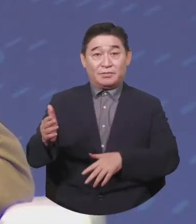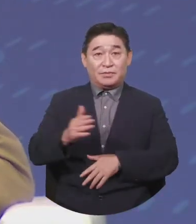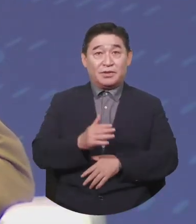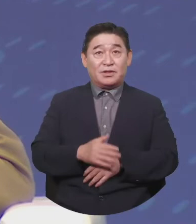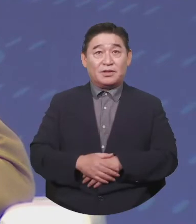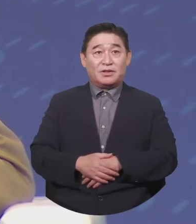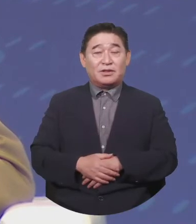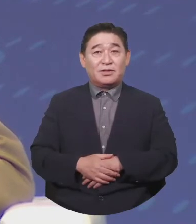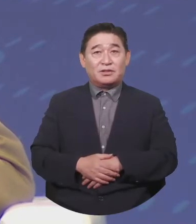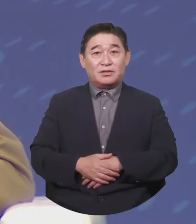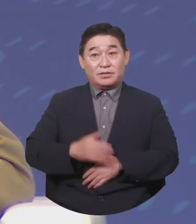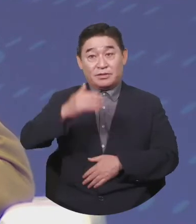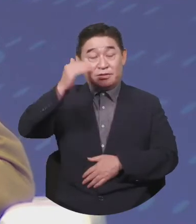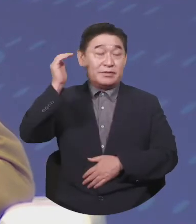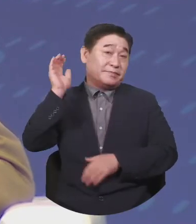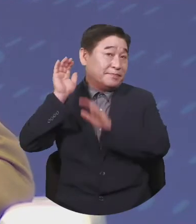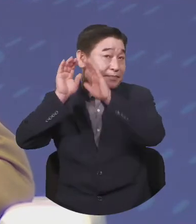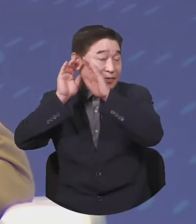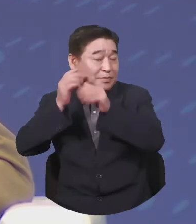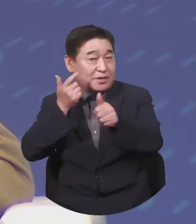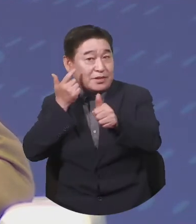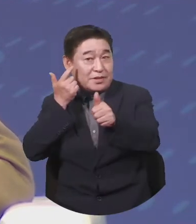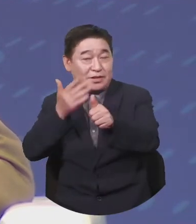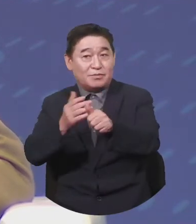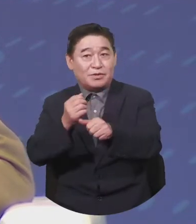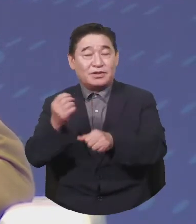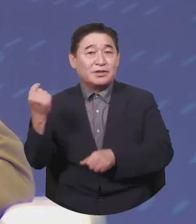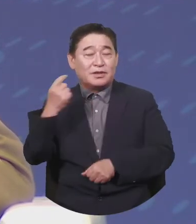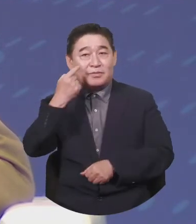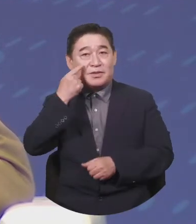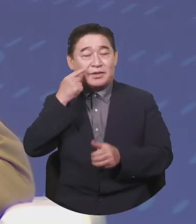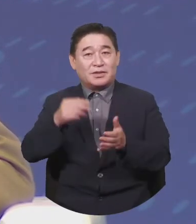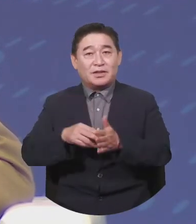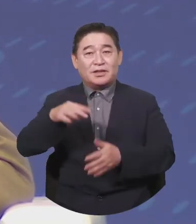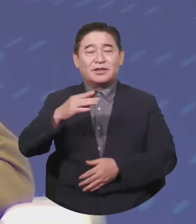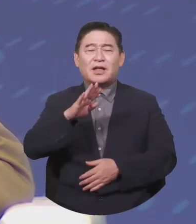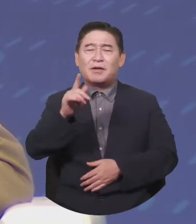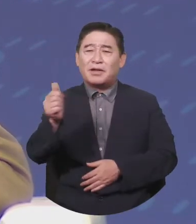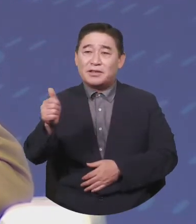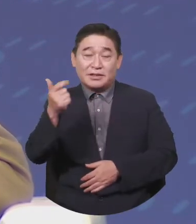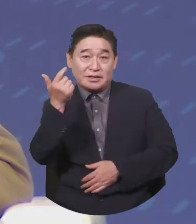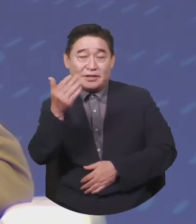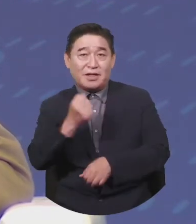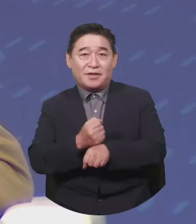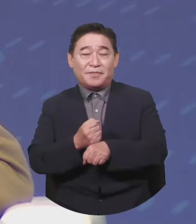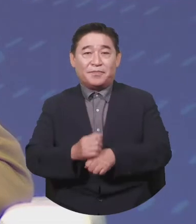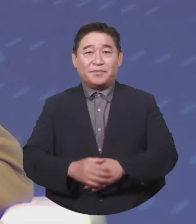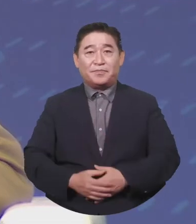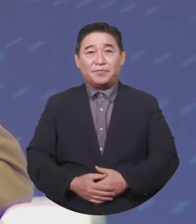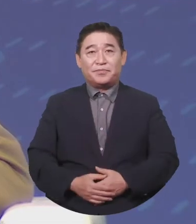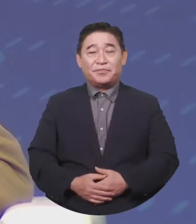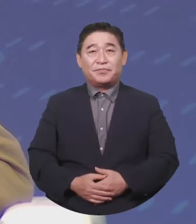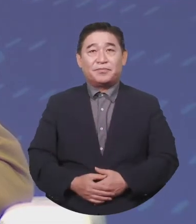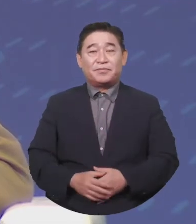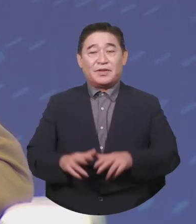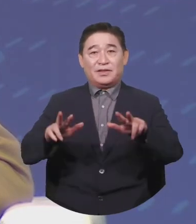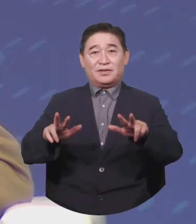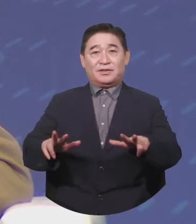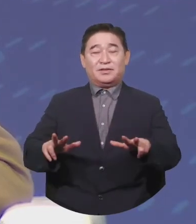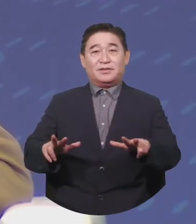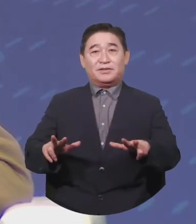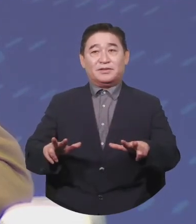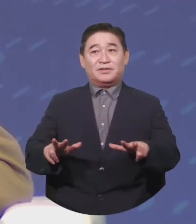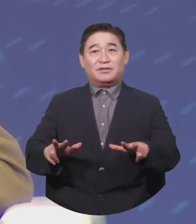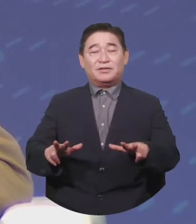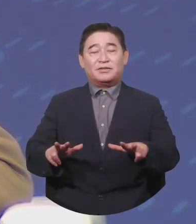shortly. The first one to Stefan. In the context of decreasing political momentum for providing aid, what